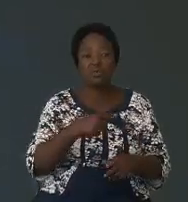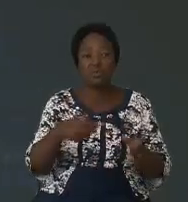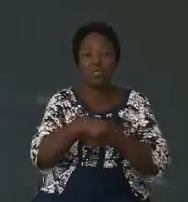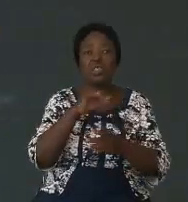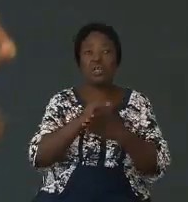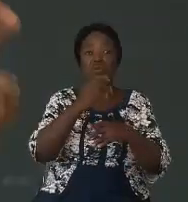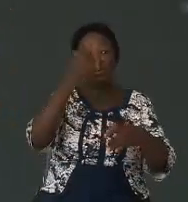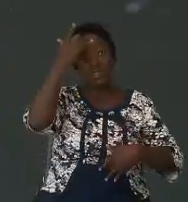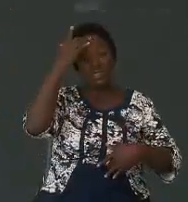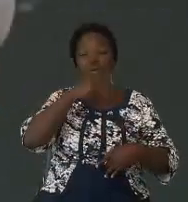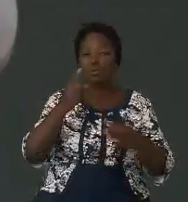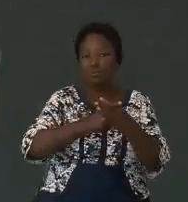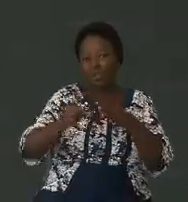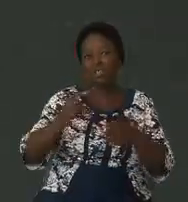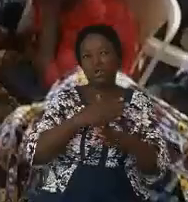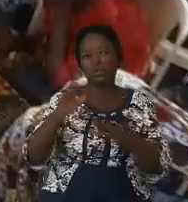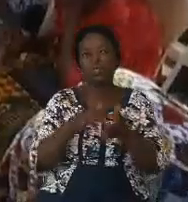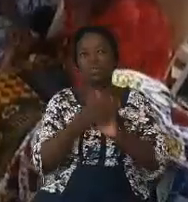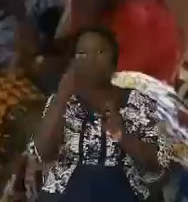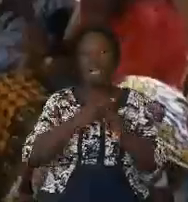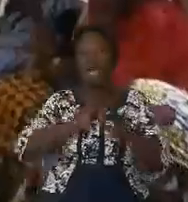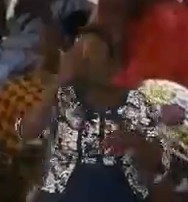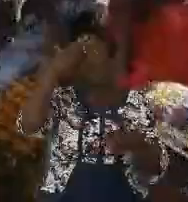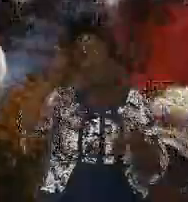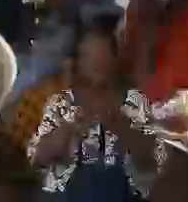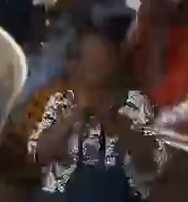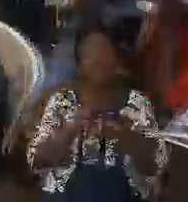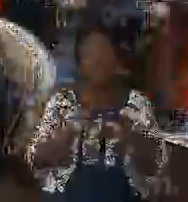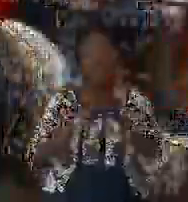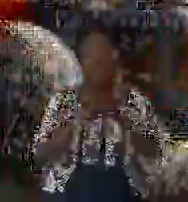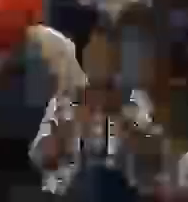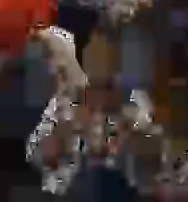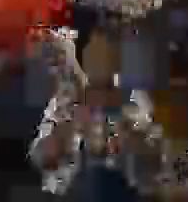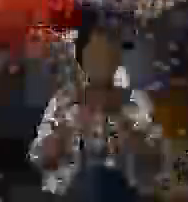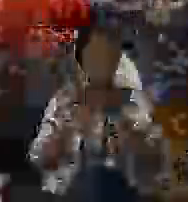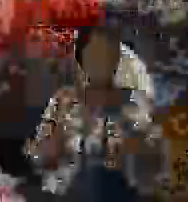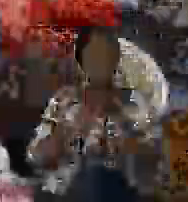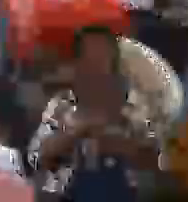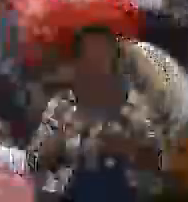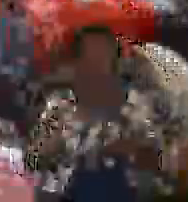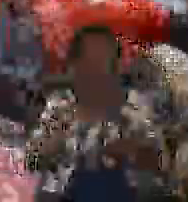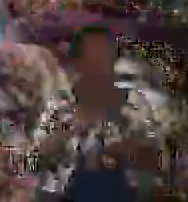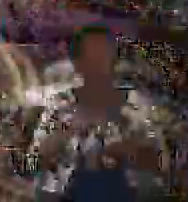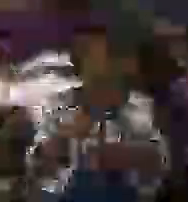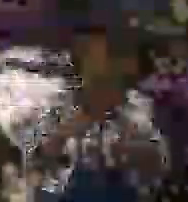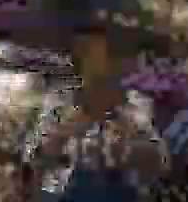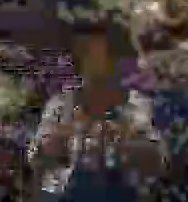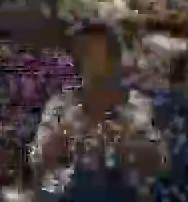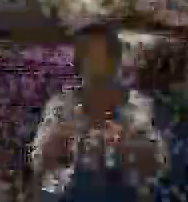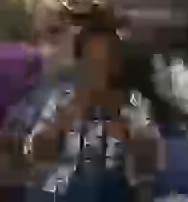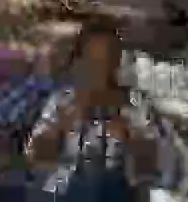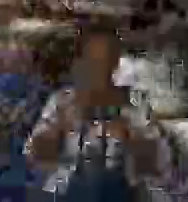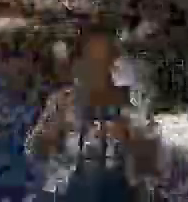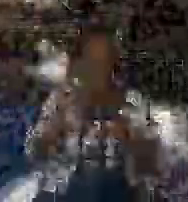you, your sickness will vanish away. I know it. Your depression will vanish away. I know